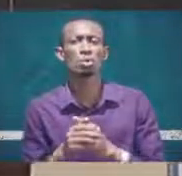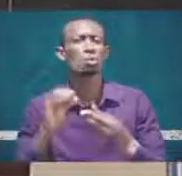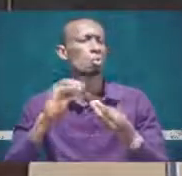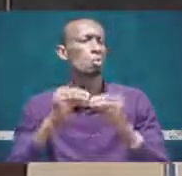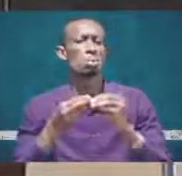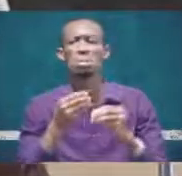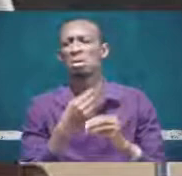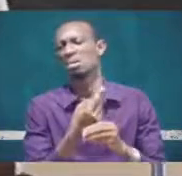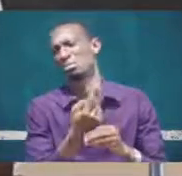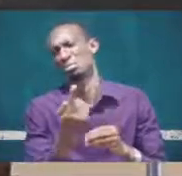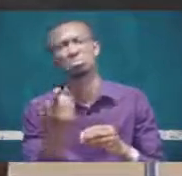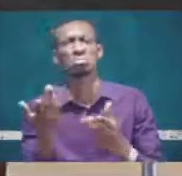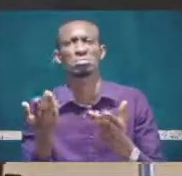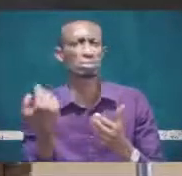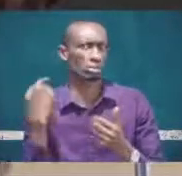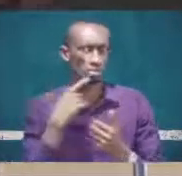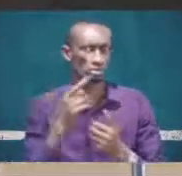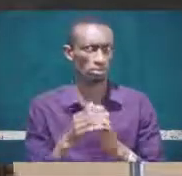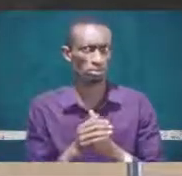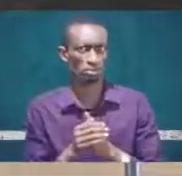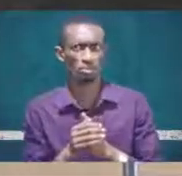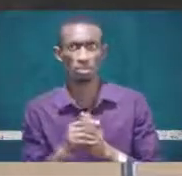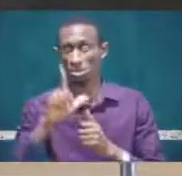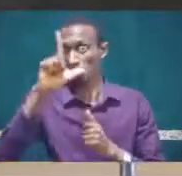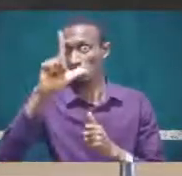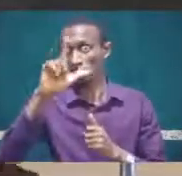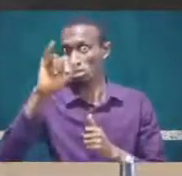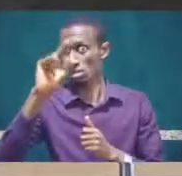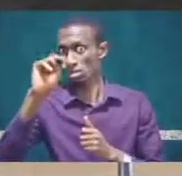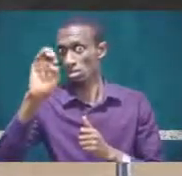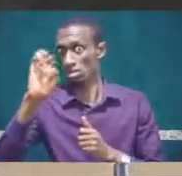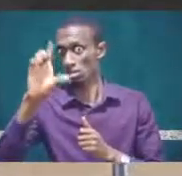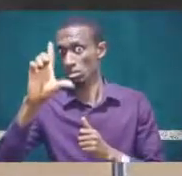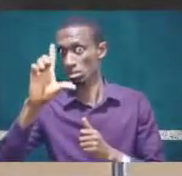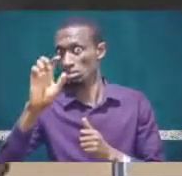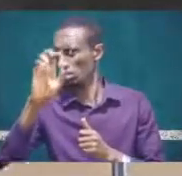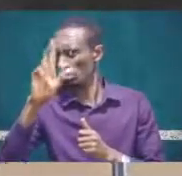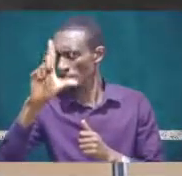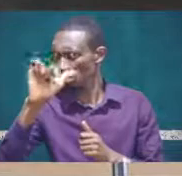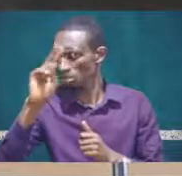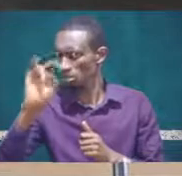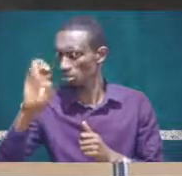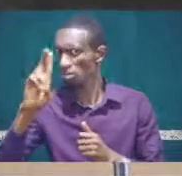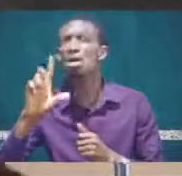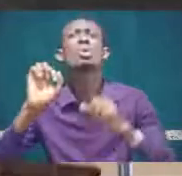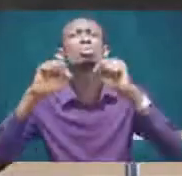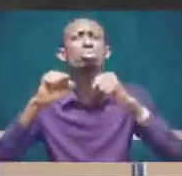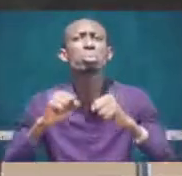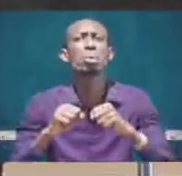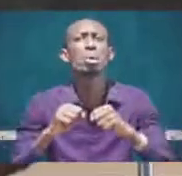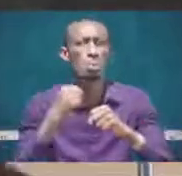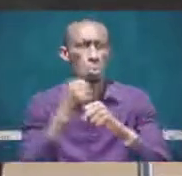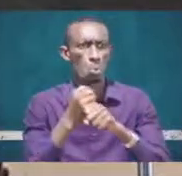I told you that the linearization can work for both when